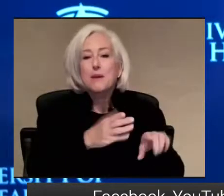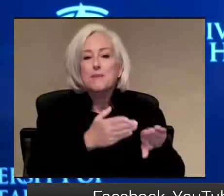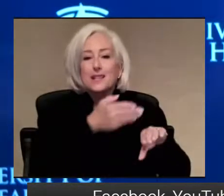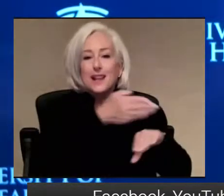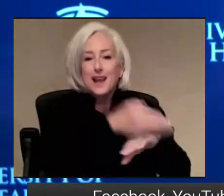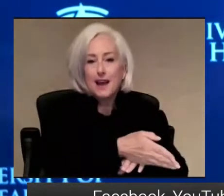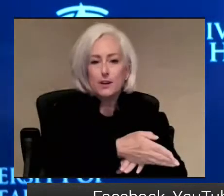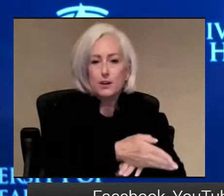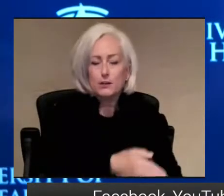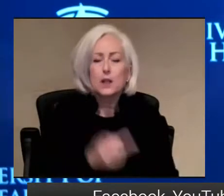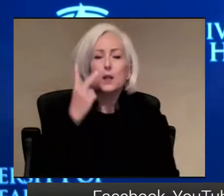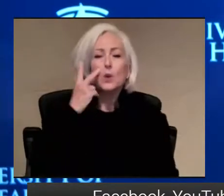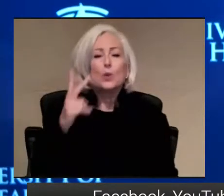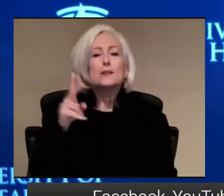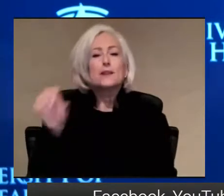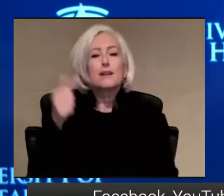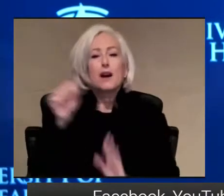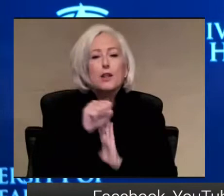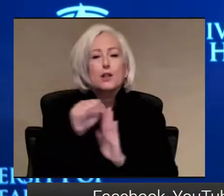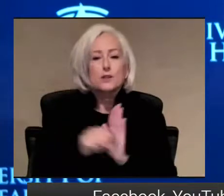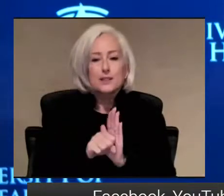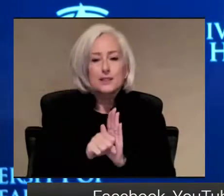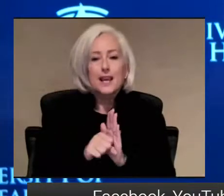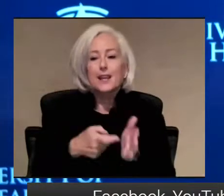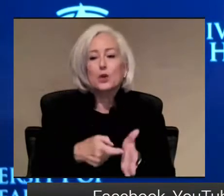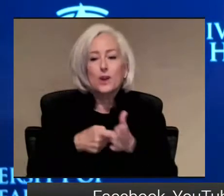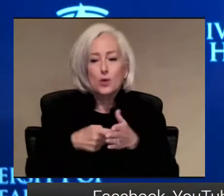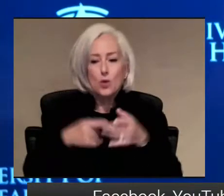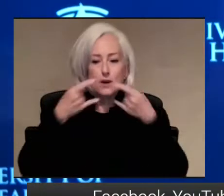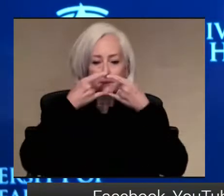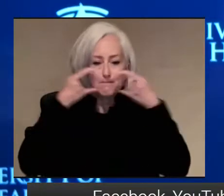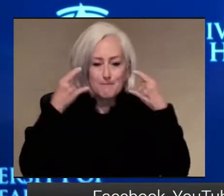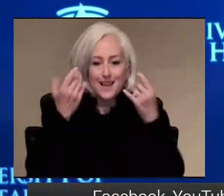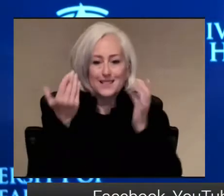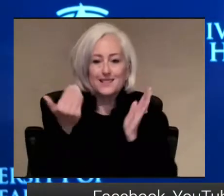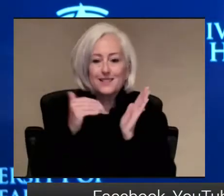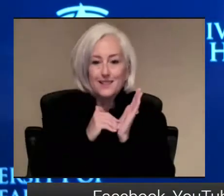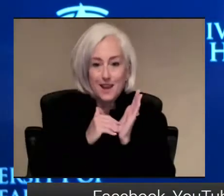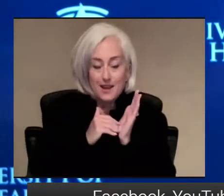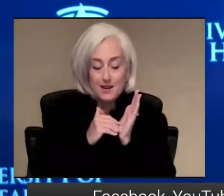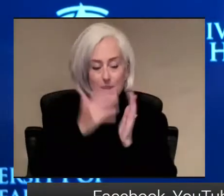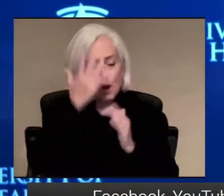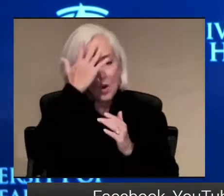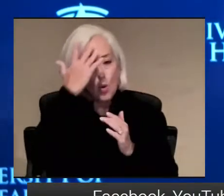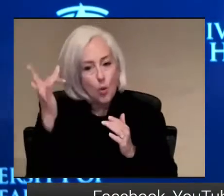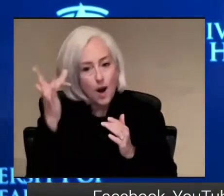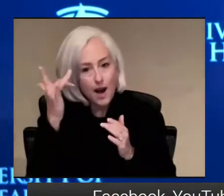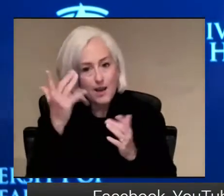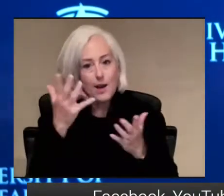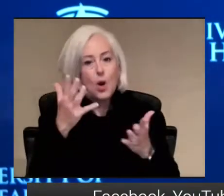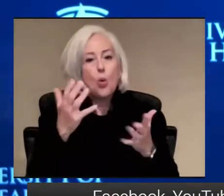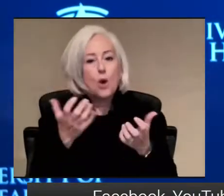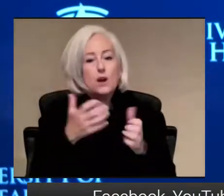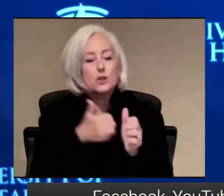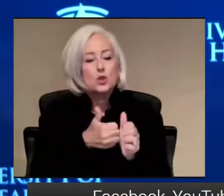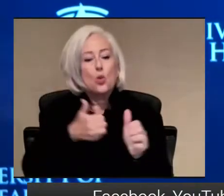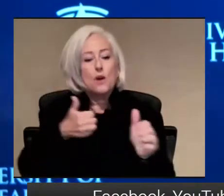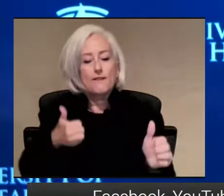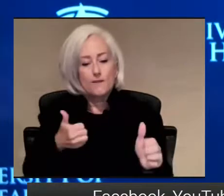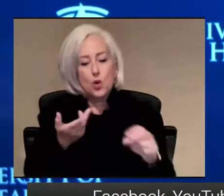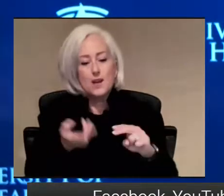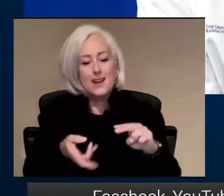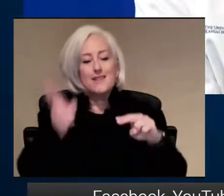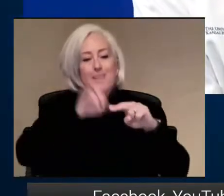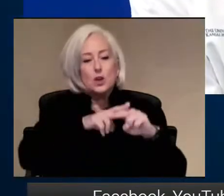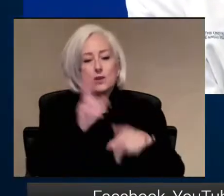seeing a significant rise. And what they're trying to avoid is the rise in hospitalizations. What we know, and Hawk, we're going to talk about this for just a moment,